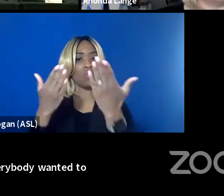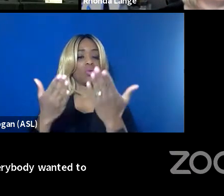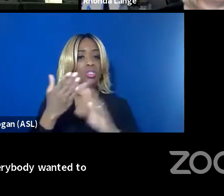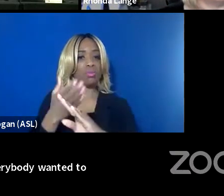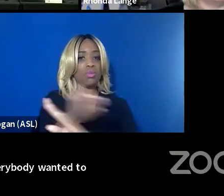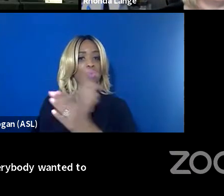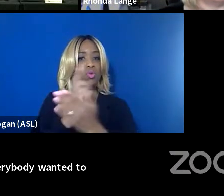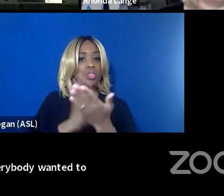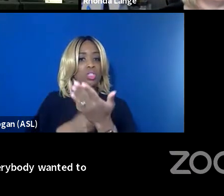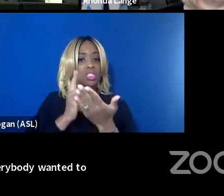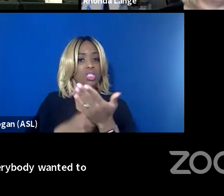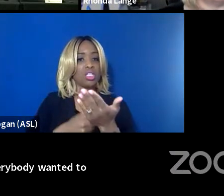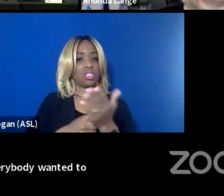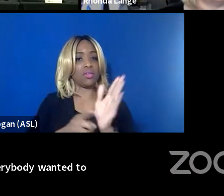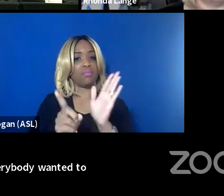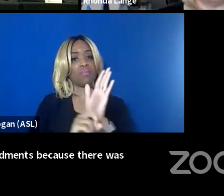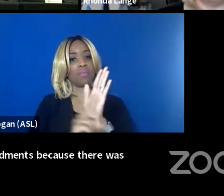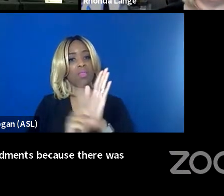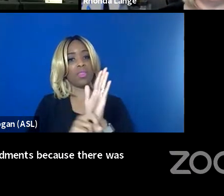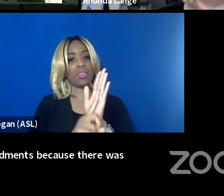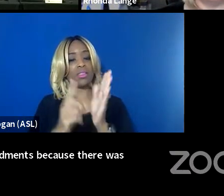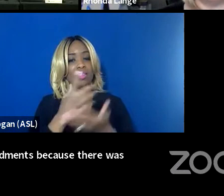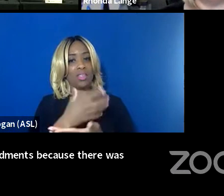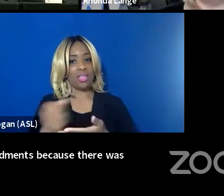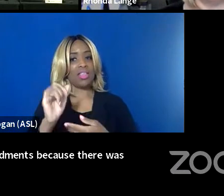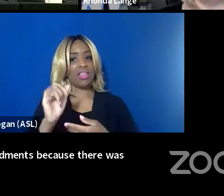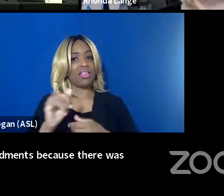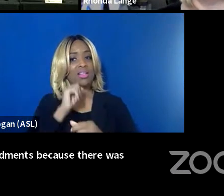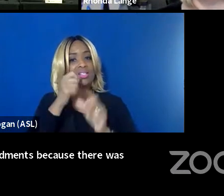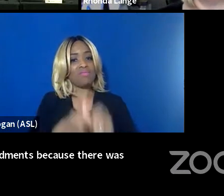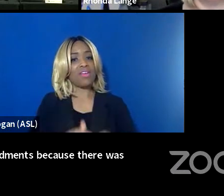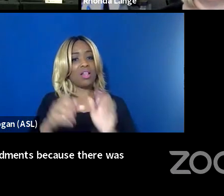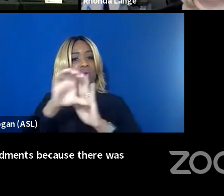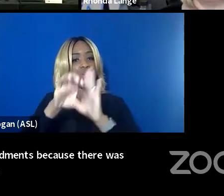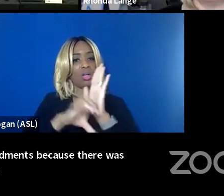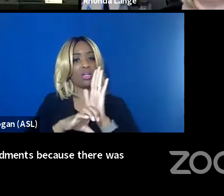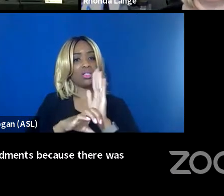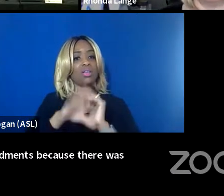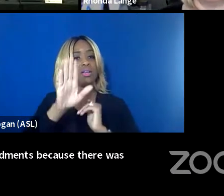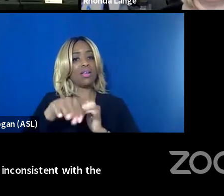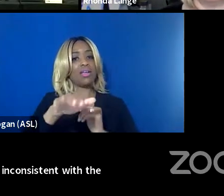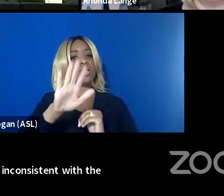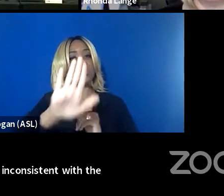discussion. And that is inconsistent with the Constitution, and this is why the process Mr.